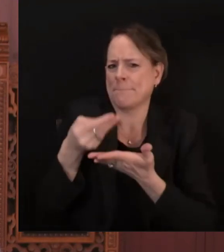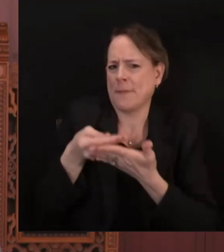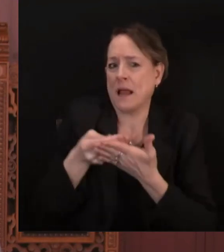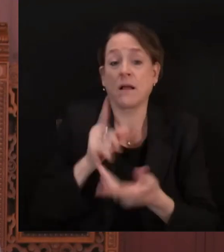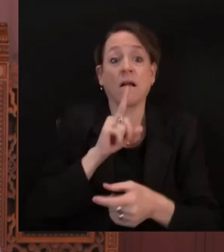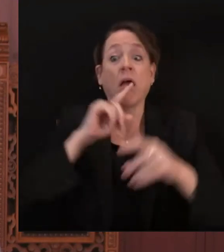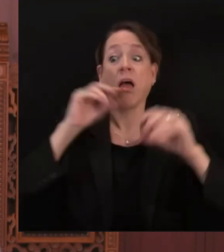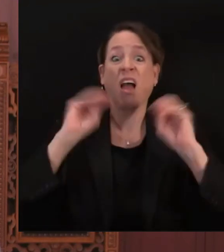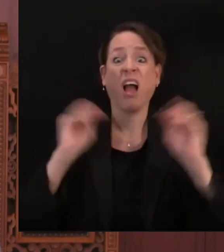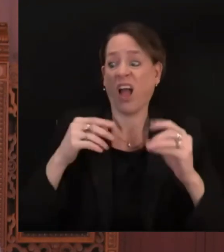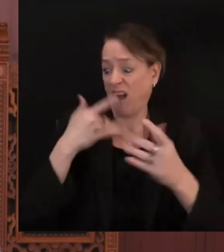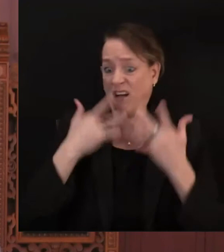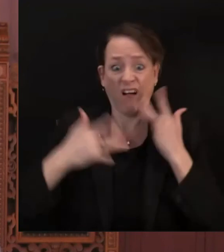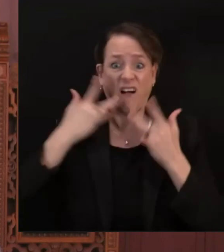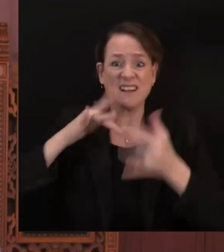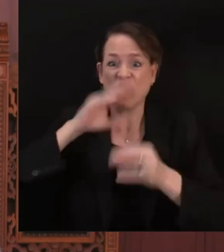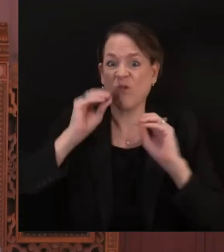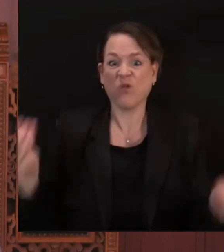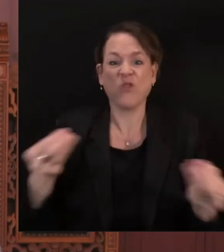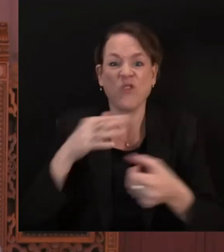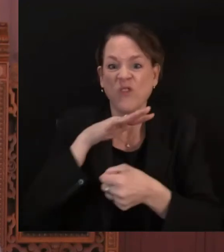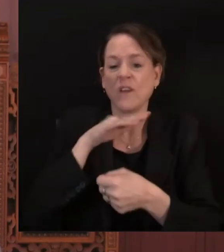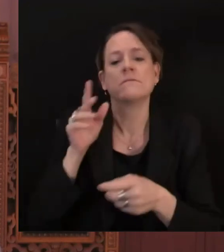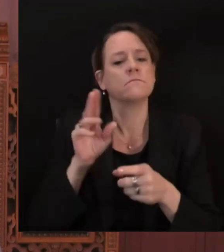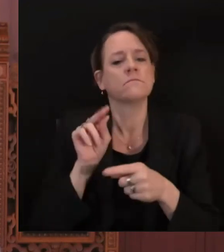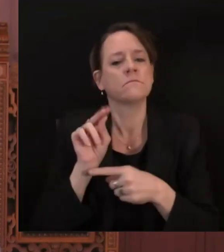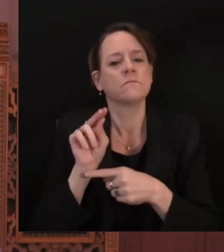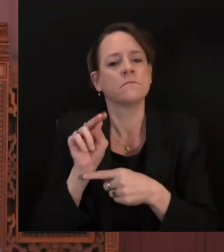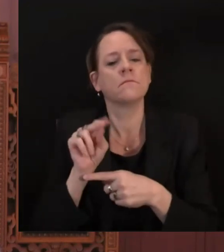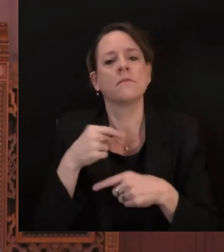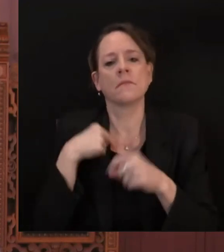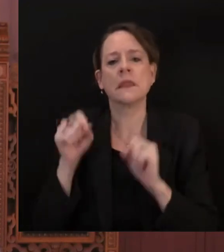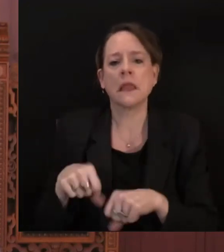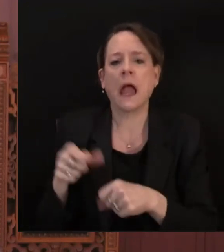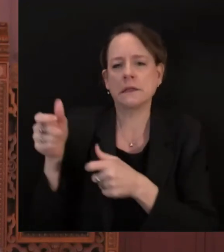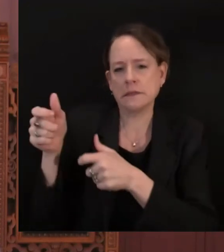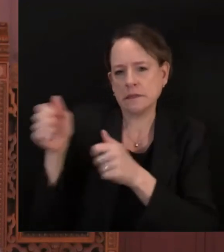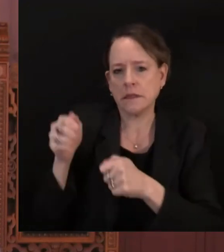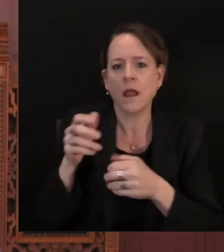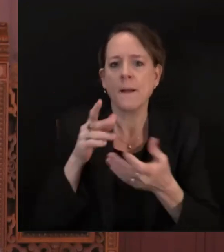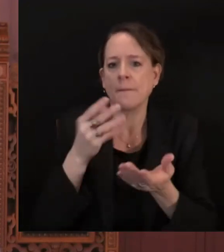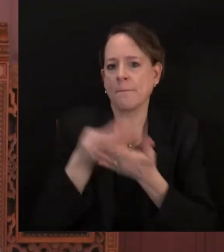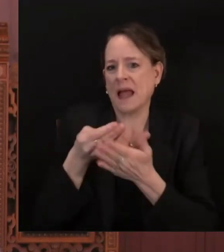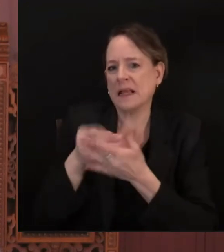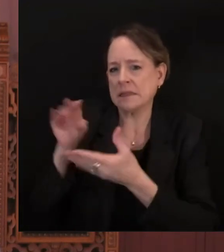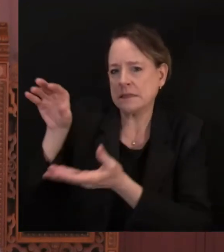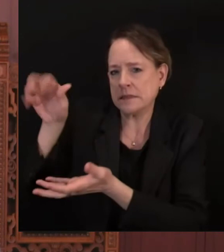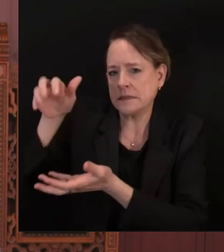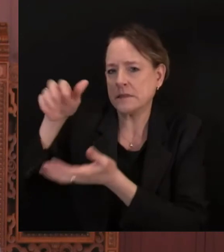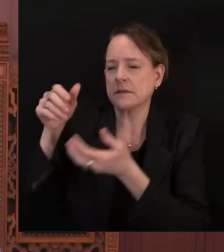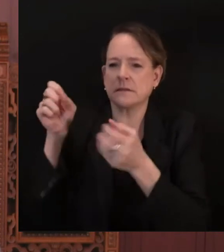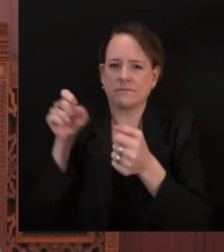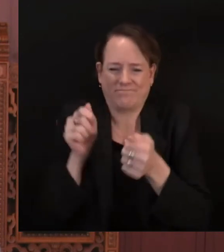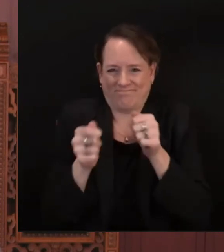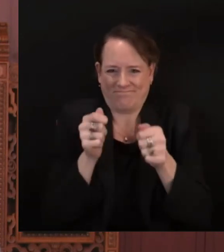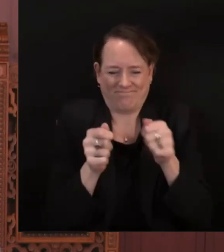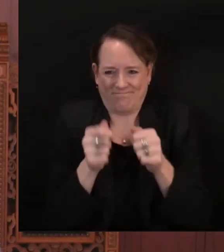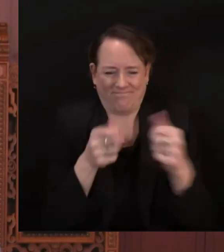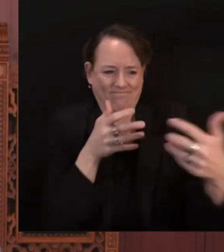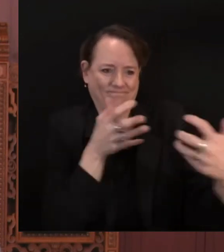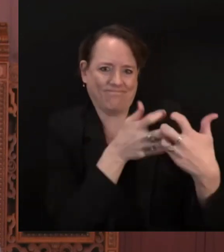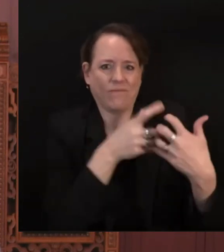purpose. So the plan is to convince the Congress to come back in session with a